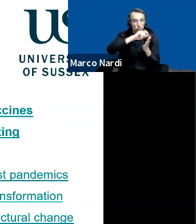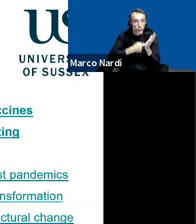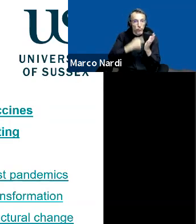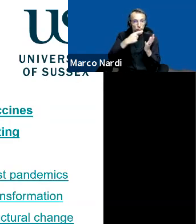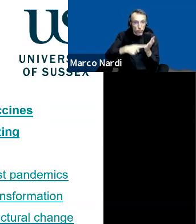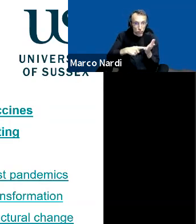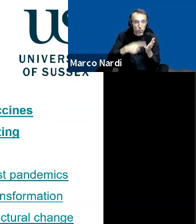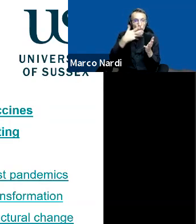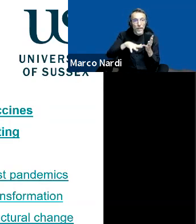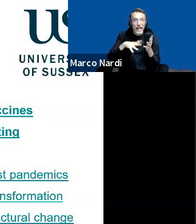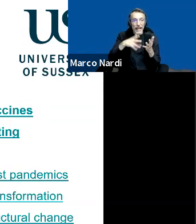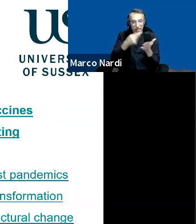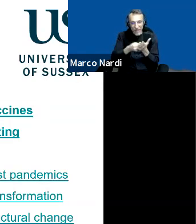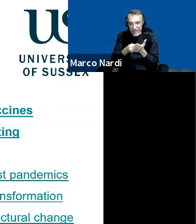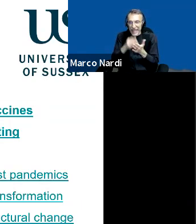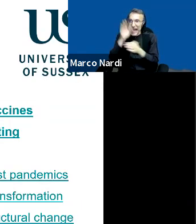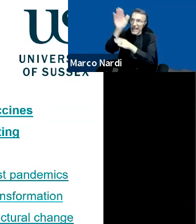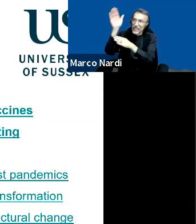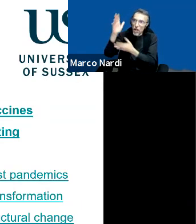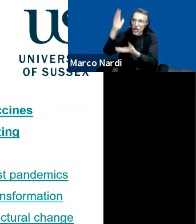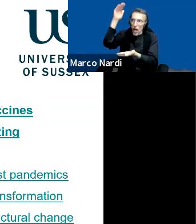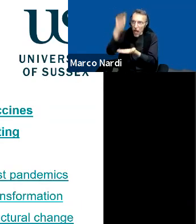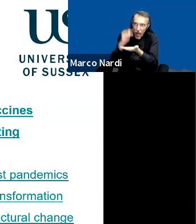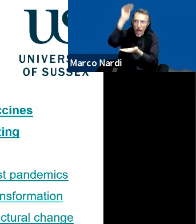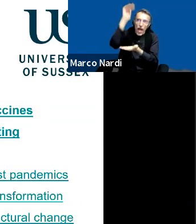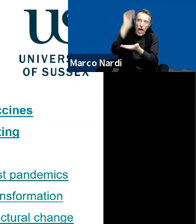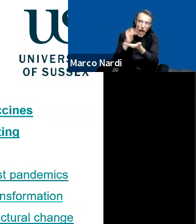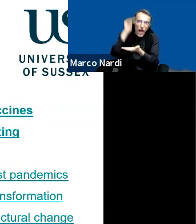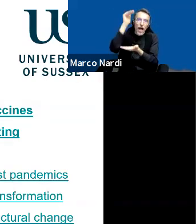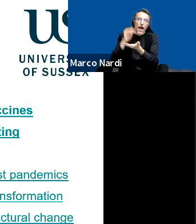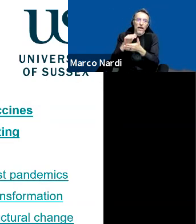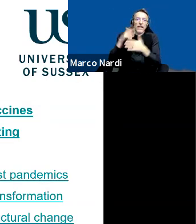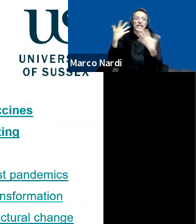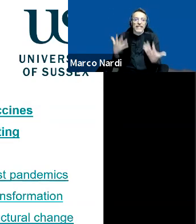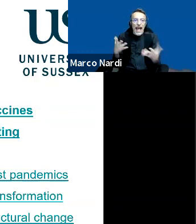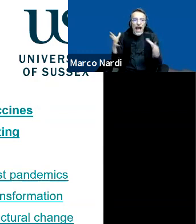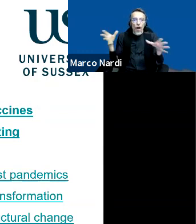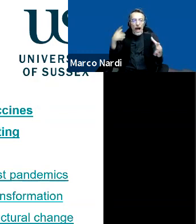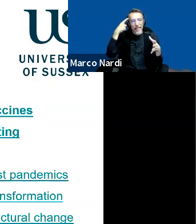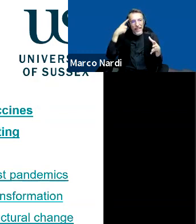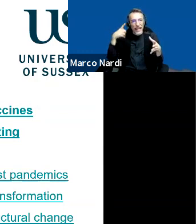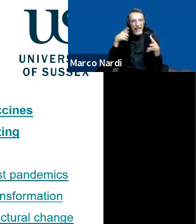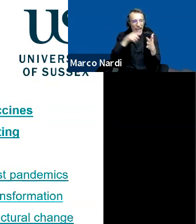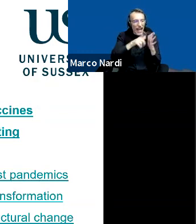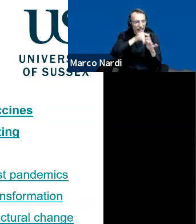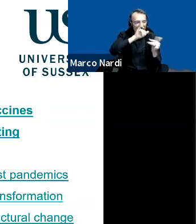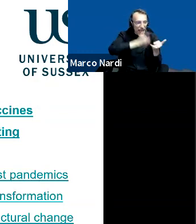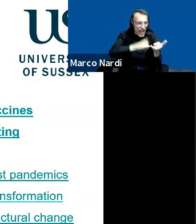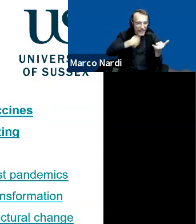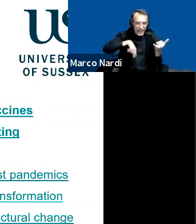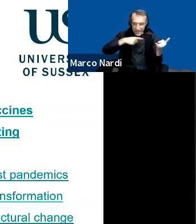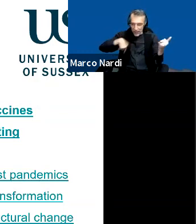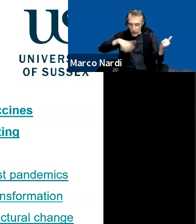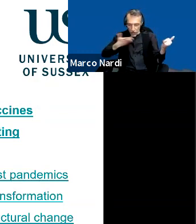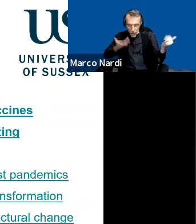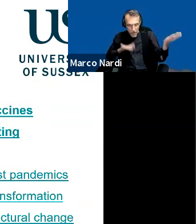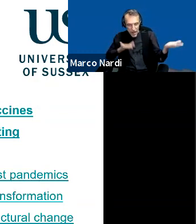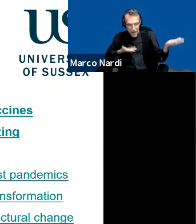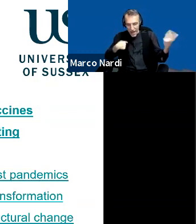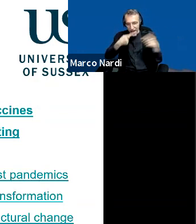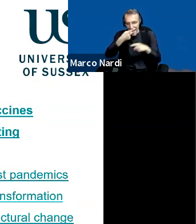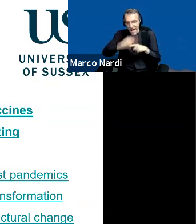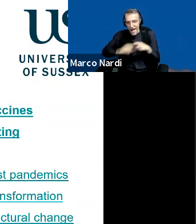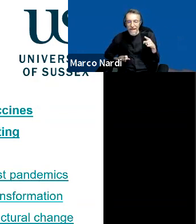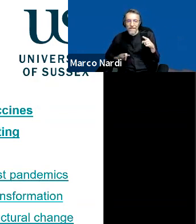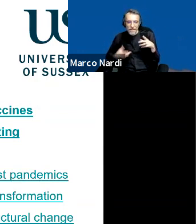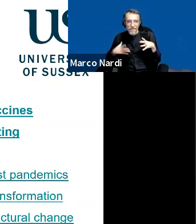with external funding over the year. We're now actually bigger than we've ever been before. I think we're about half the size of IDS, and we have people coming from